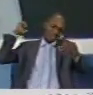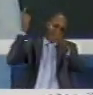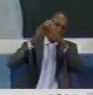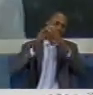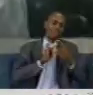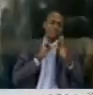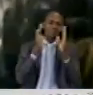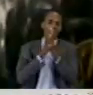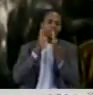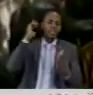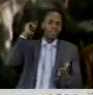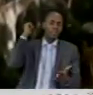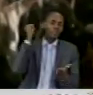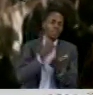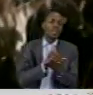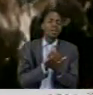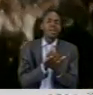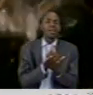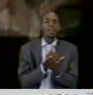pray